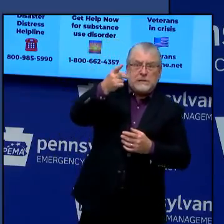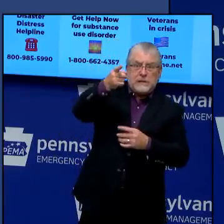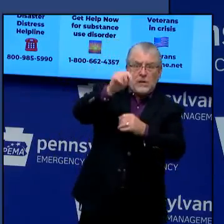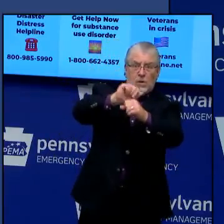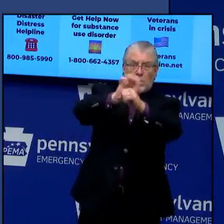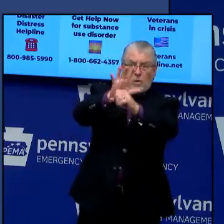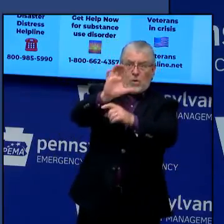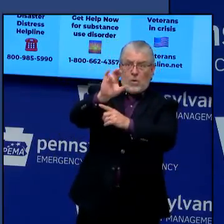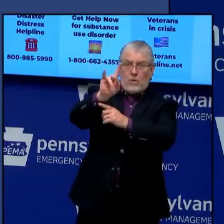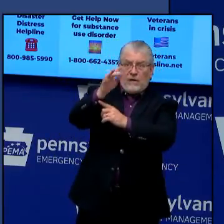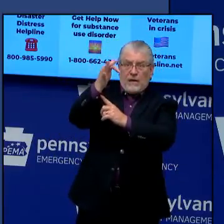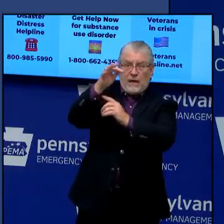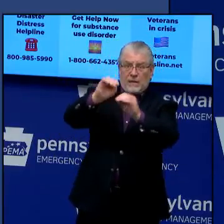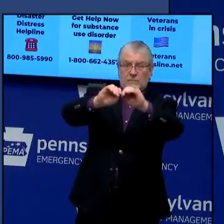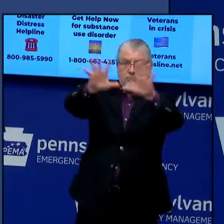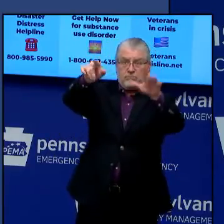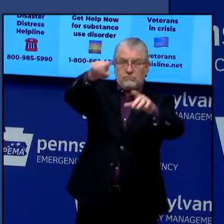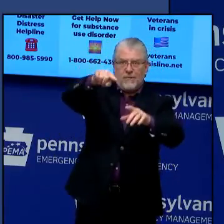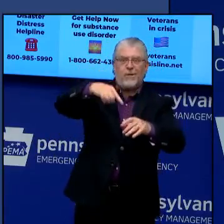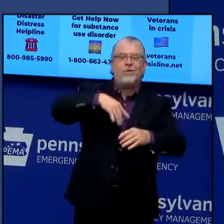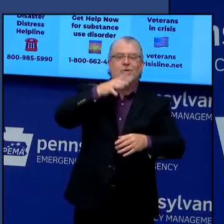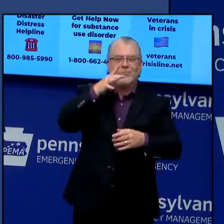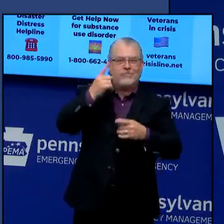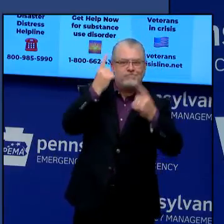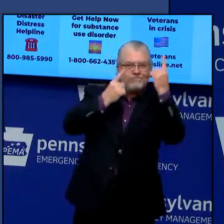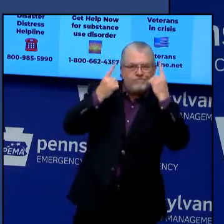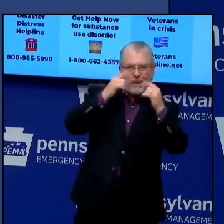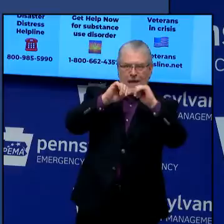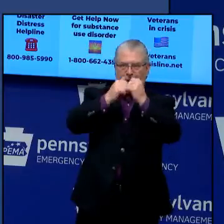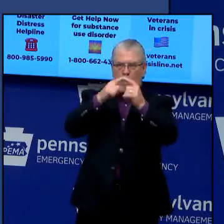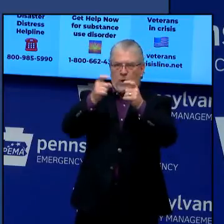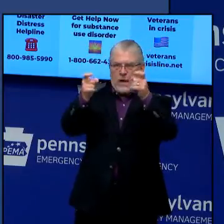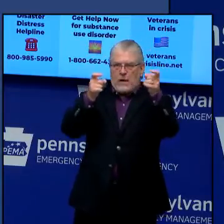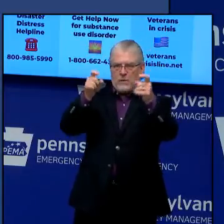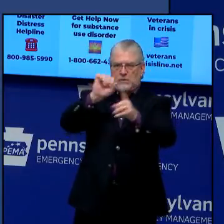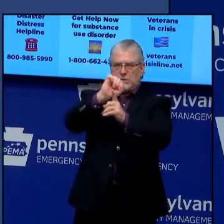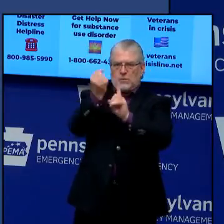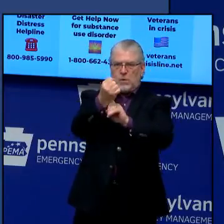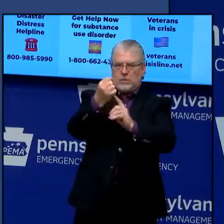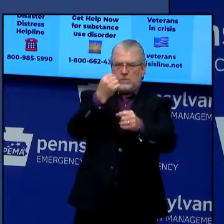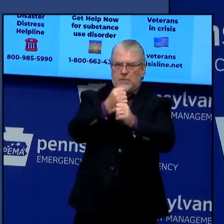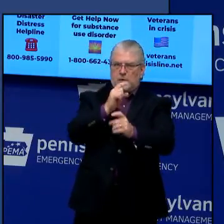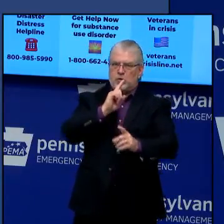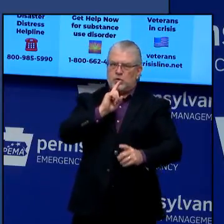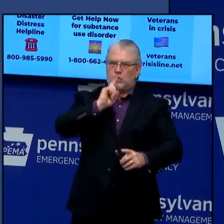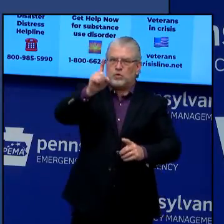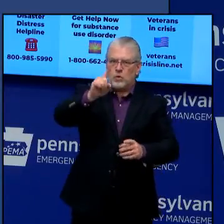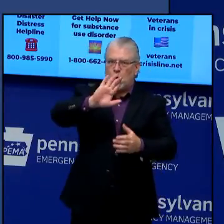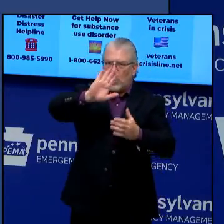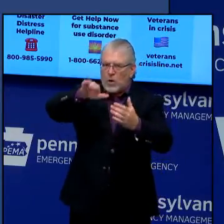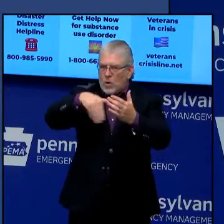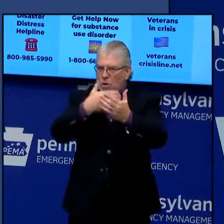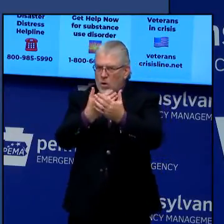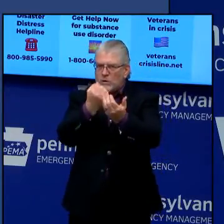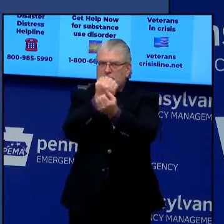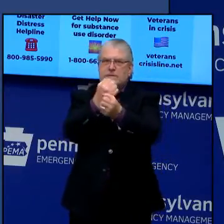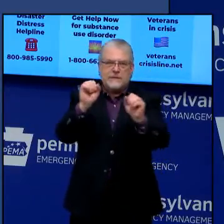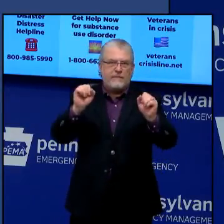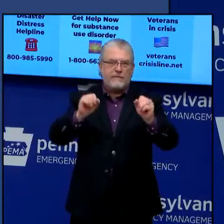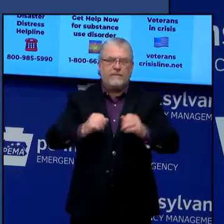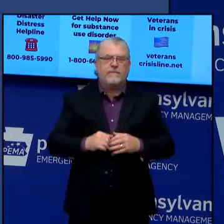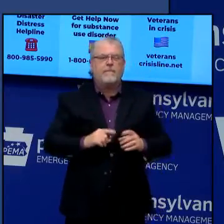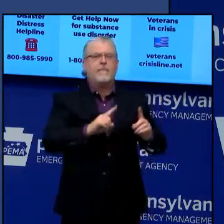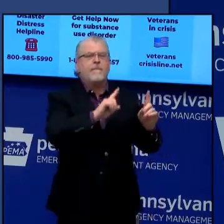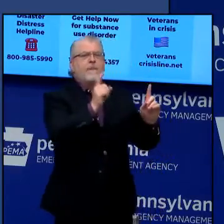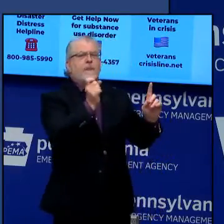Our next question is from WTAJ. Cambria County has 20 confirmed cases, but it is in the same region